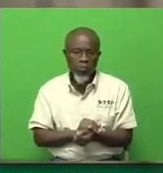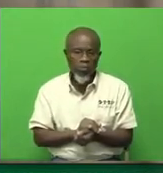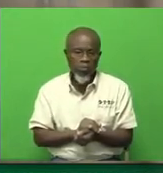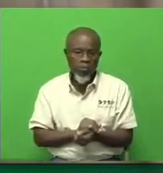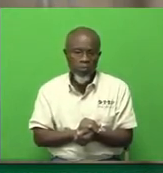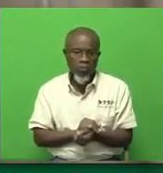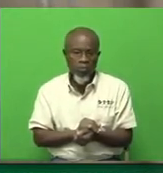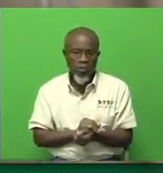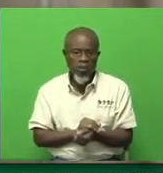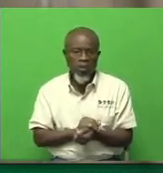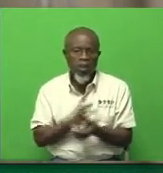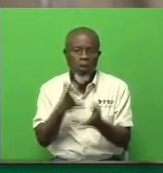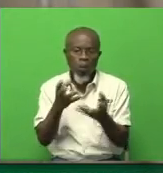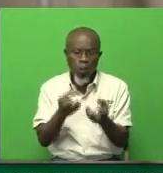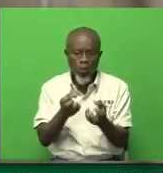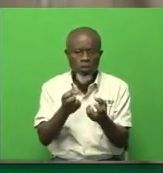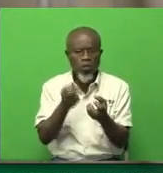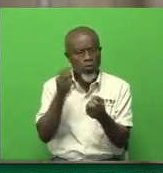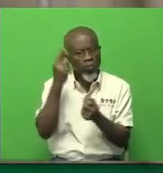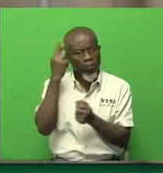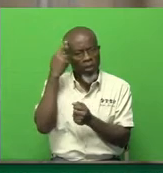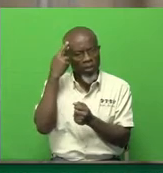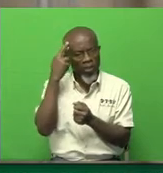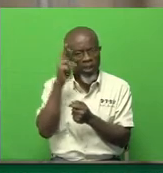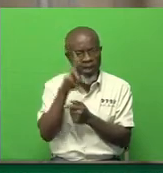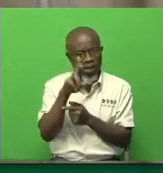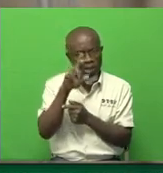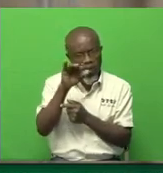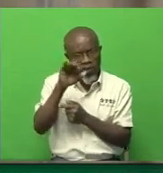I want to remind the Ric